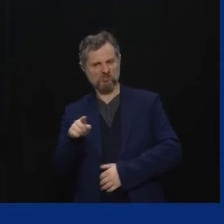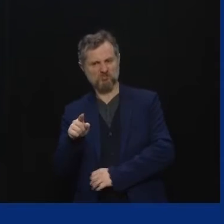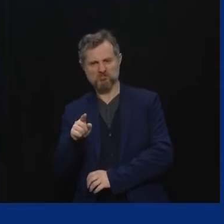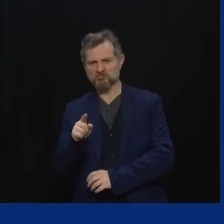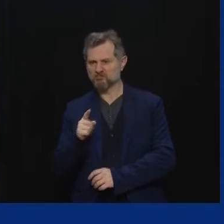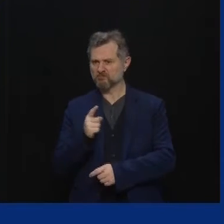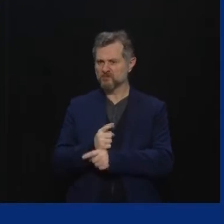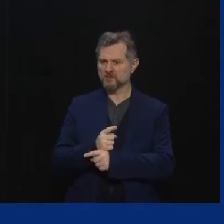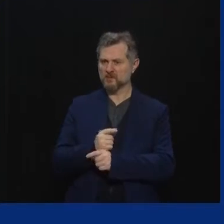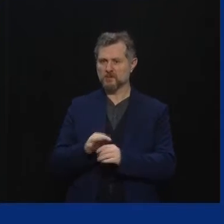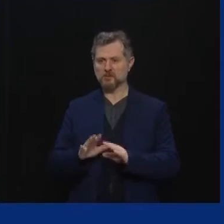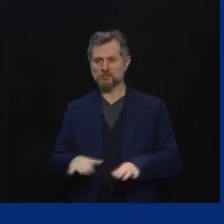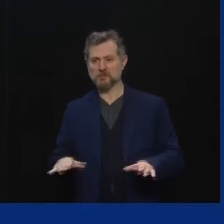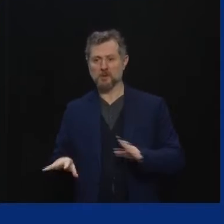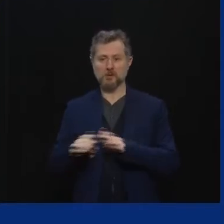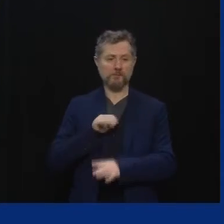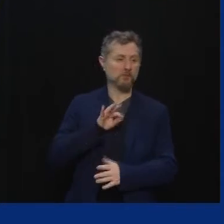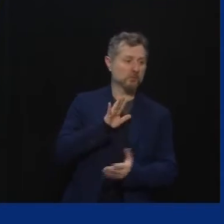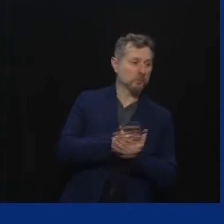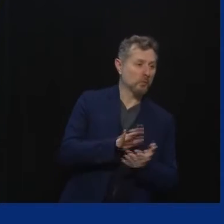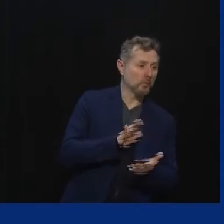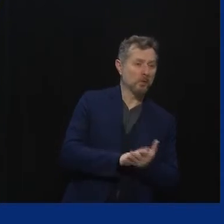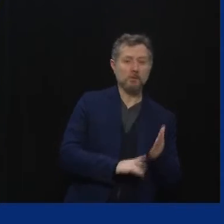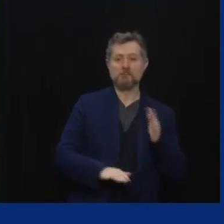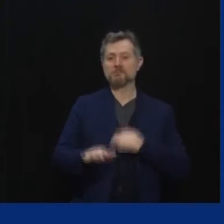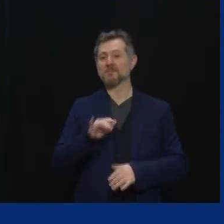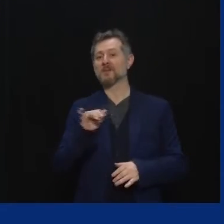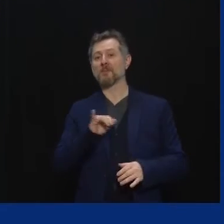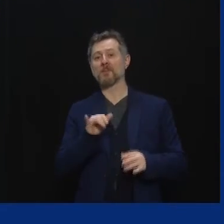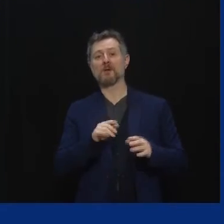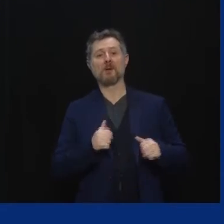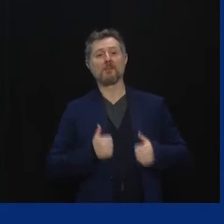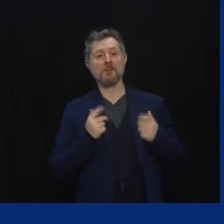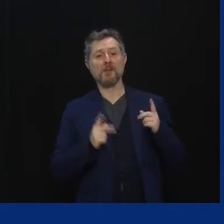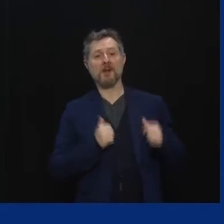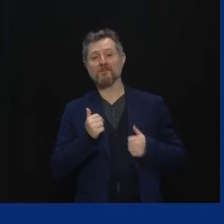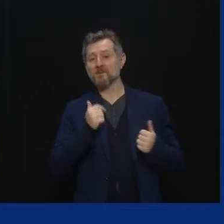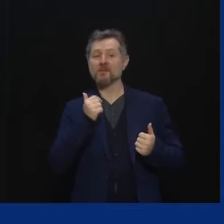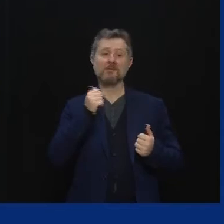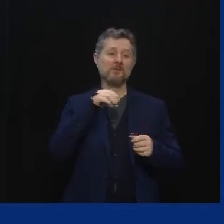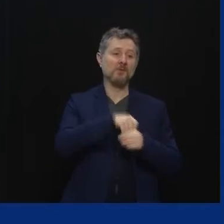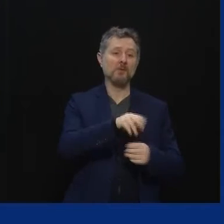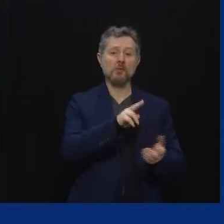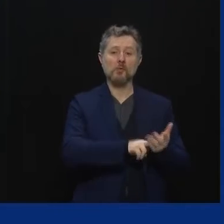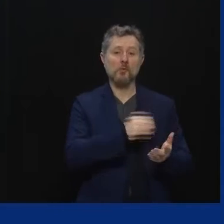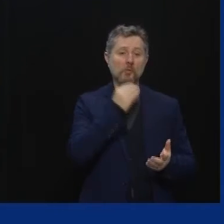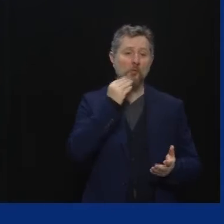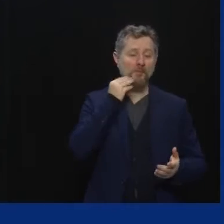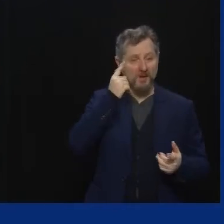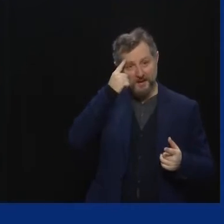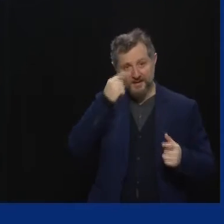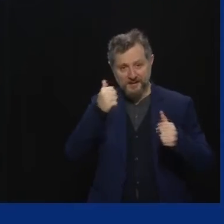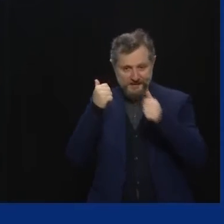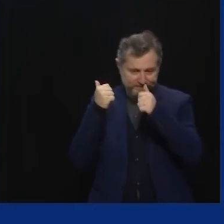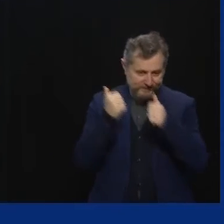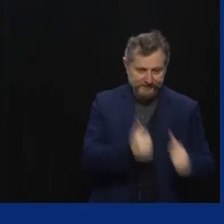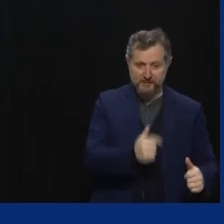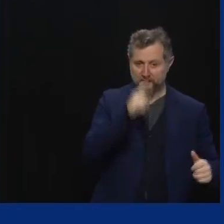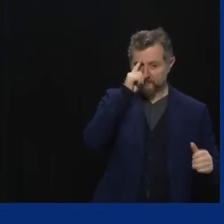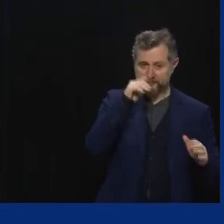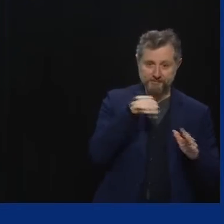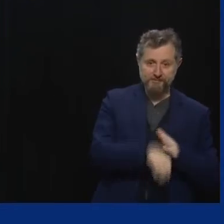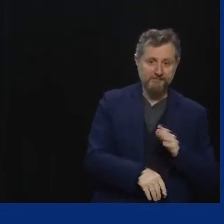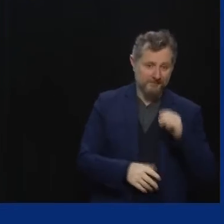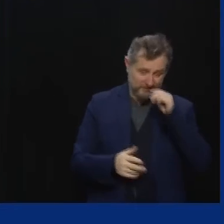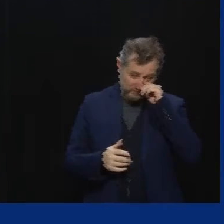schools. We saw a major decline in many of our residents in nursing homes. And the fact that we have such a high percentage of those individuals vaccinated, and